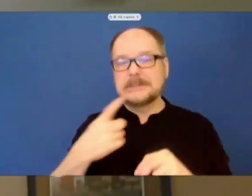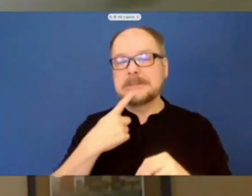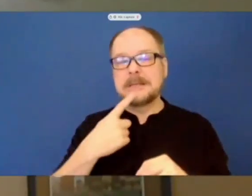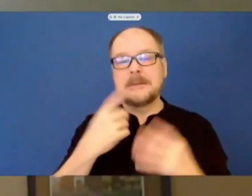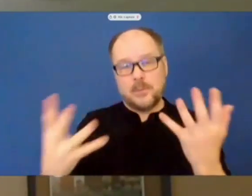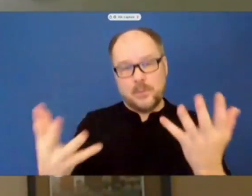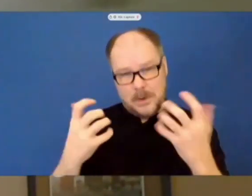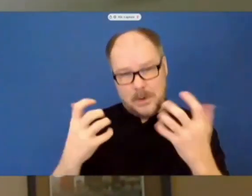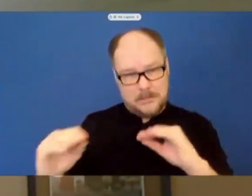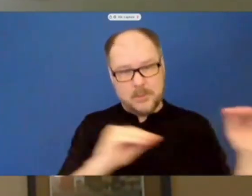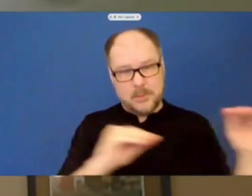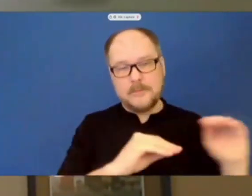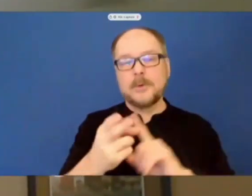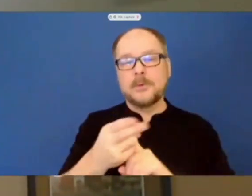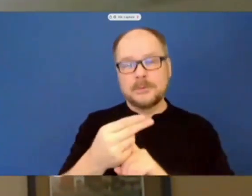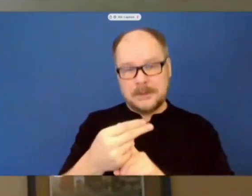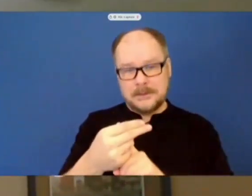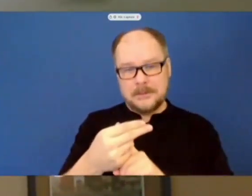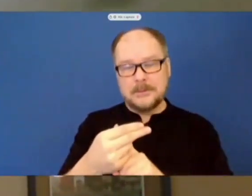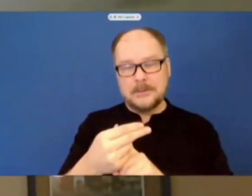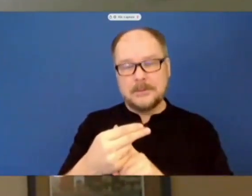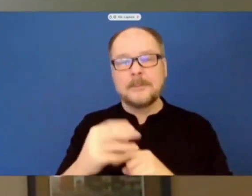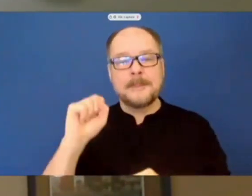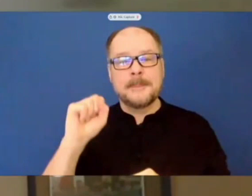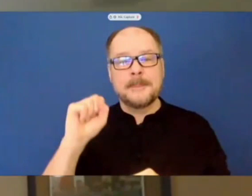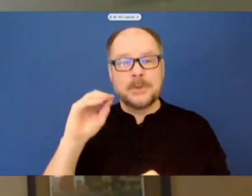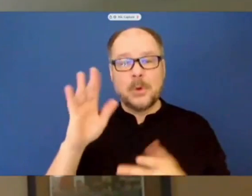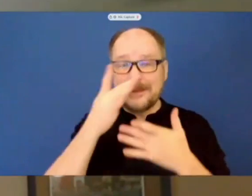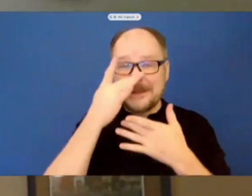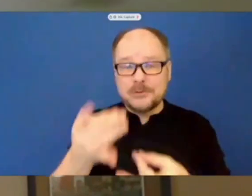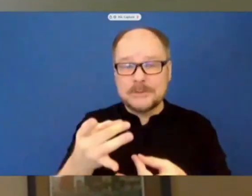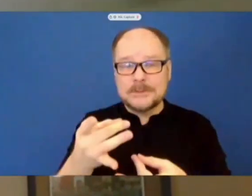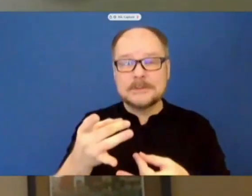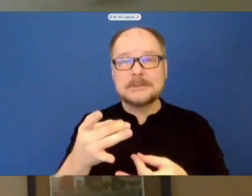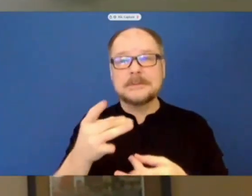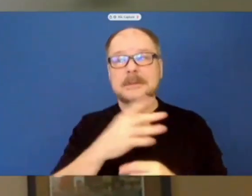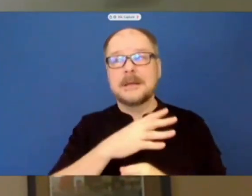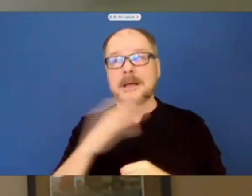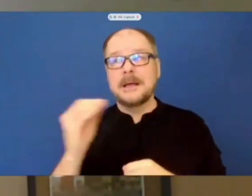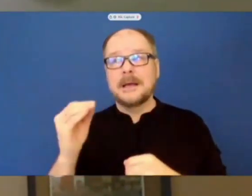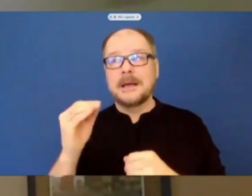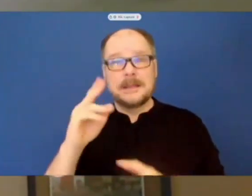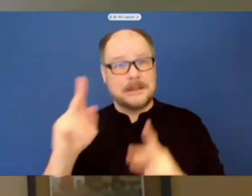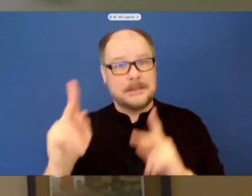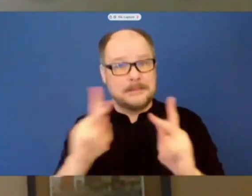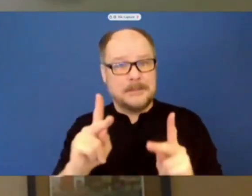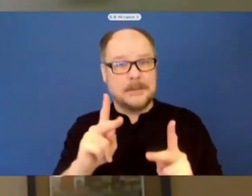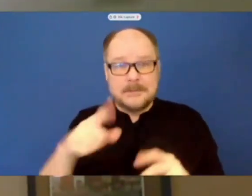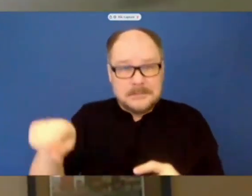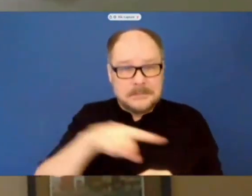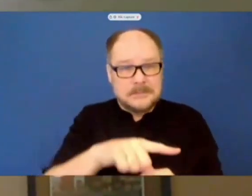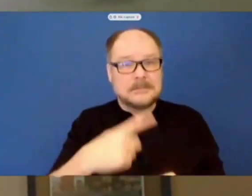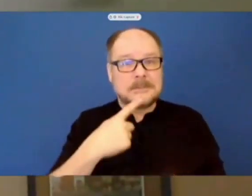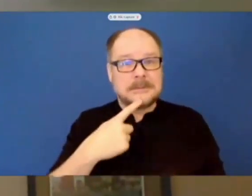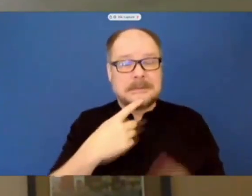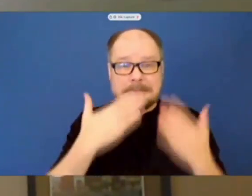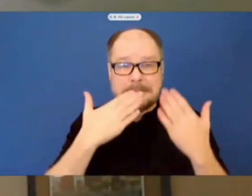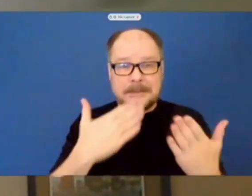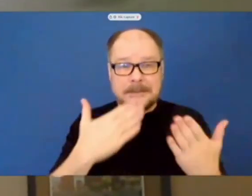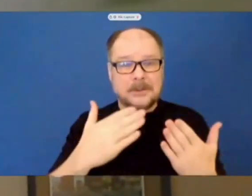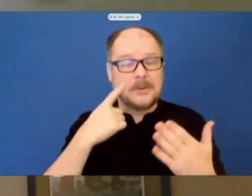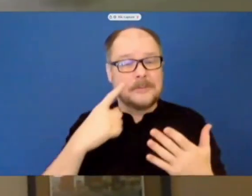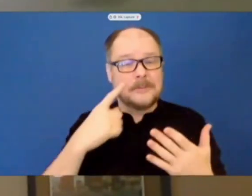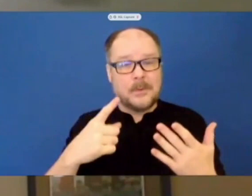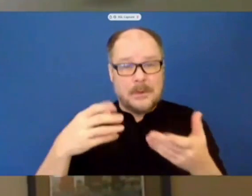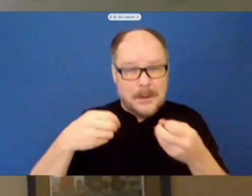hotel. Yes. So the interest, and actually people have thanked us for providing this opportunity for